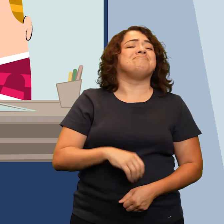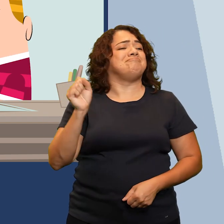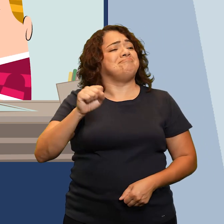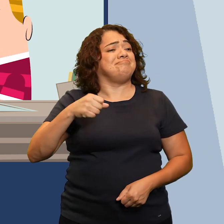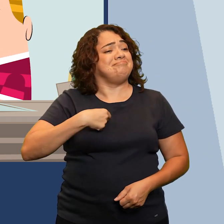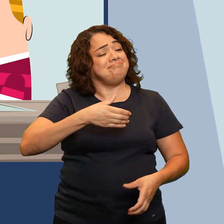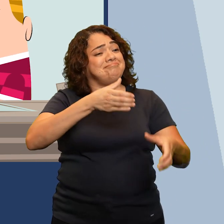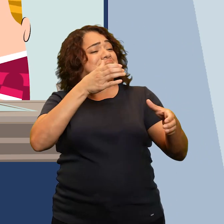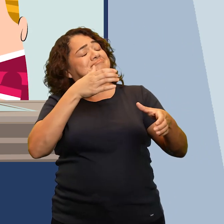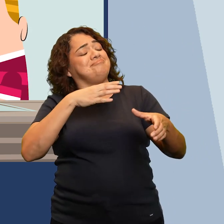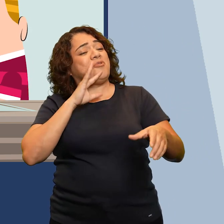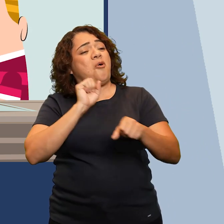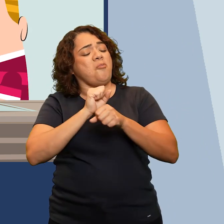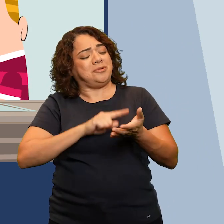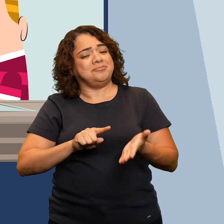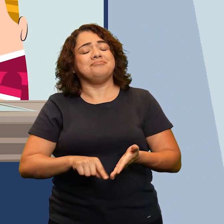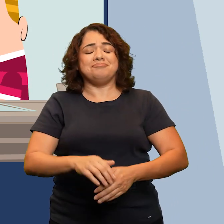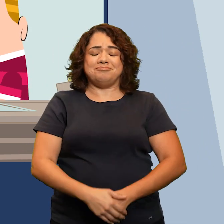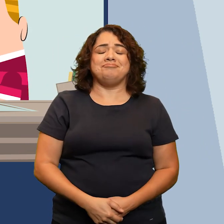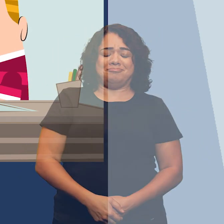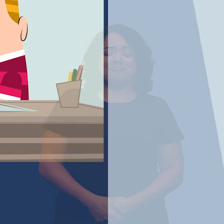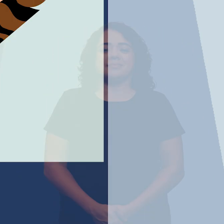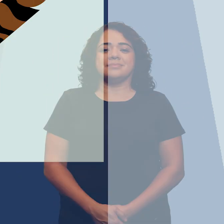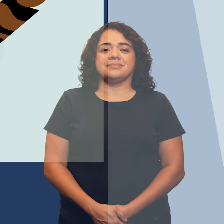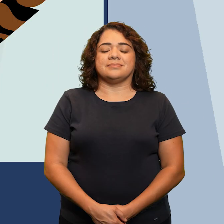Well said, bud. I do my homework.